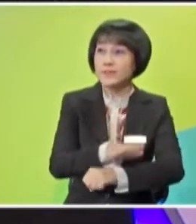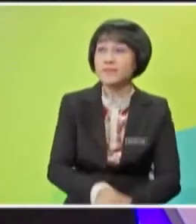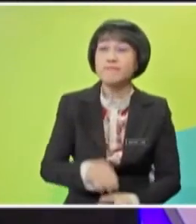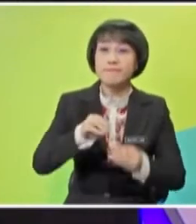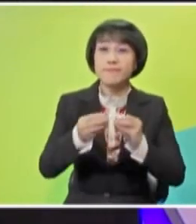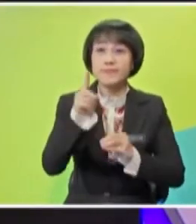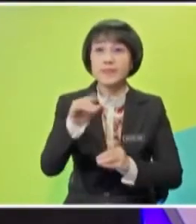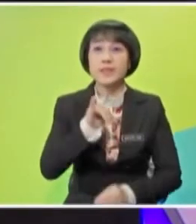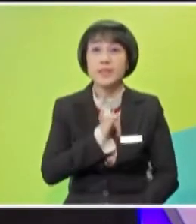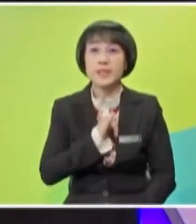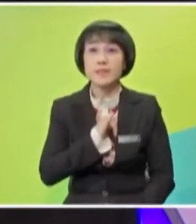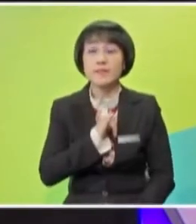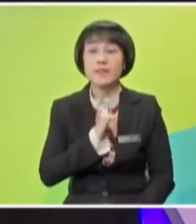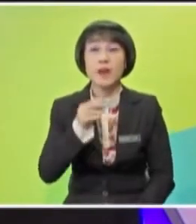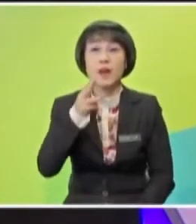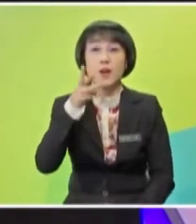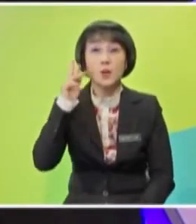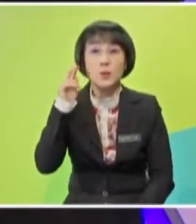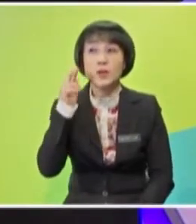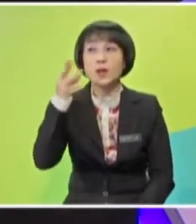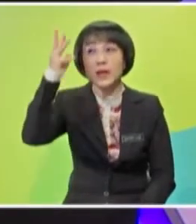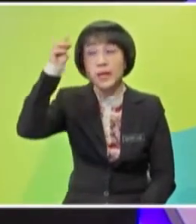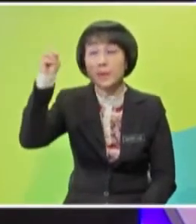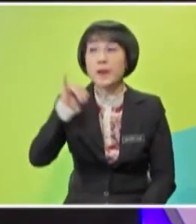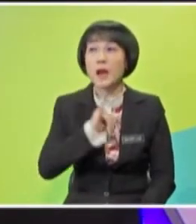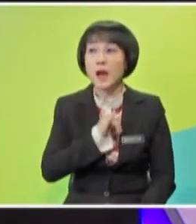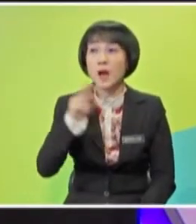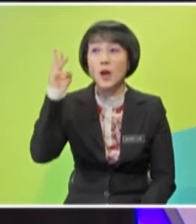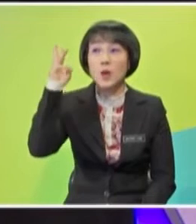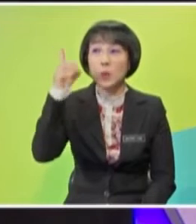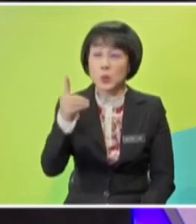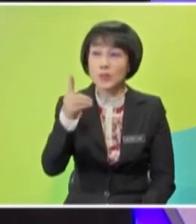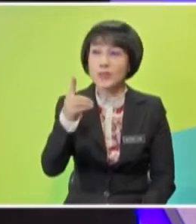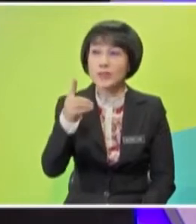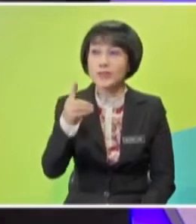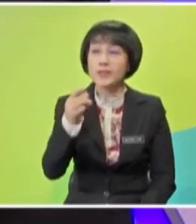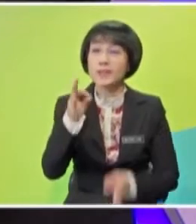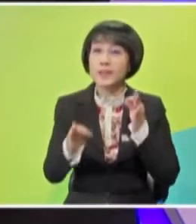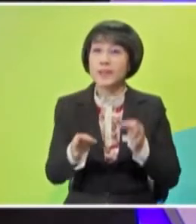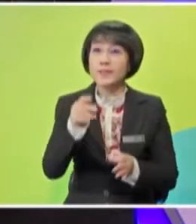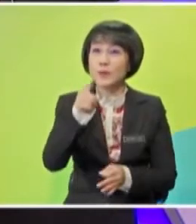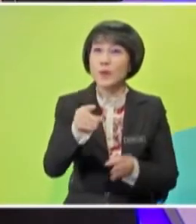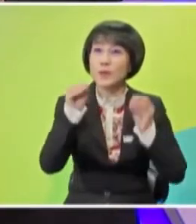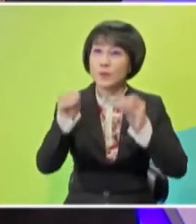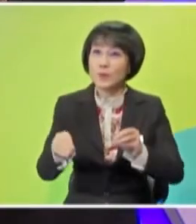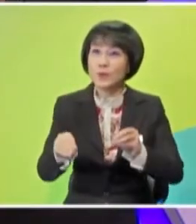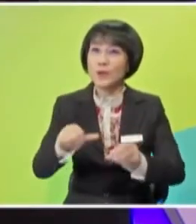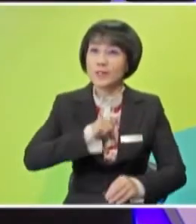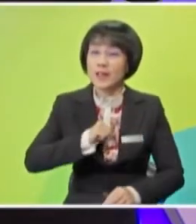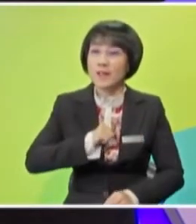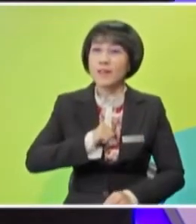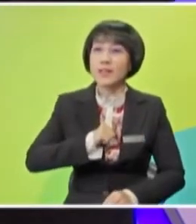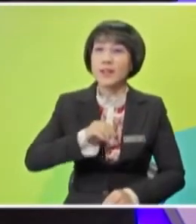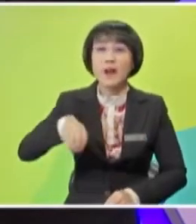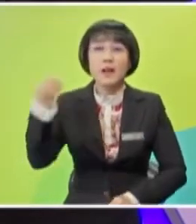one, if I were him, I would. So that is a situation if you want to put yourself in his or her shoes. Yep. If